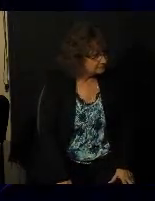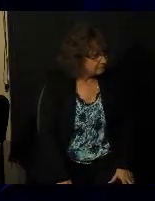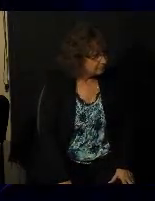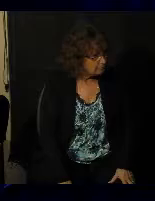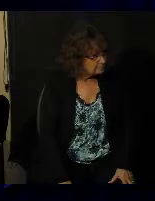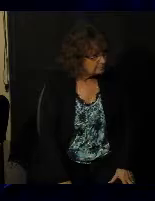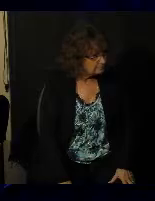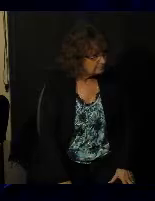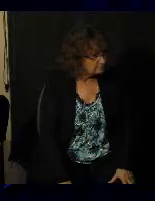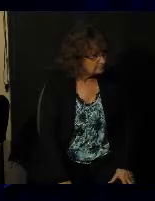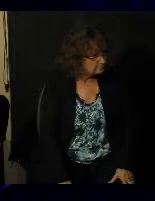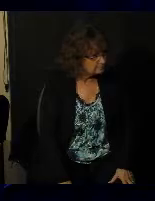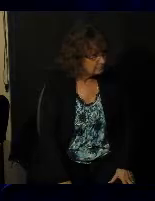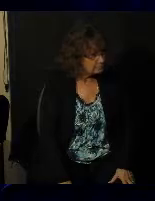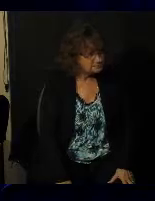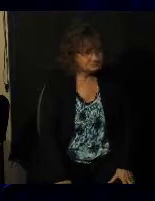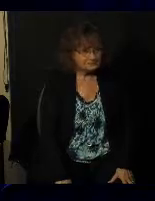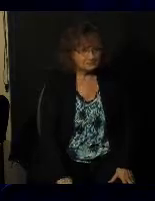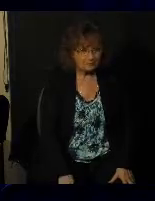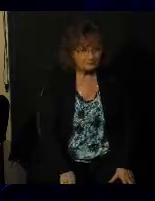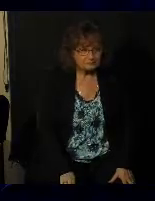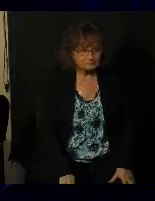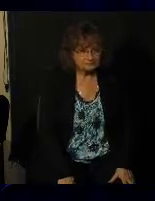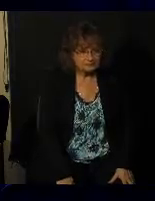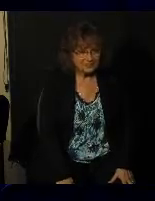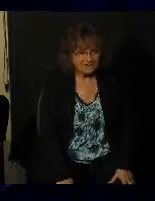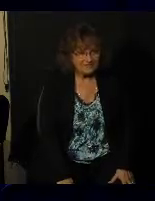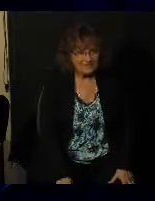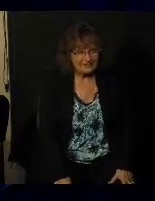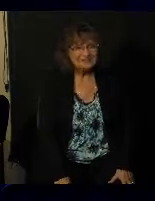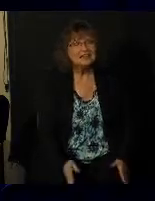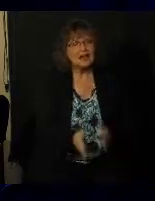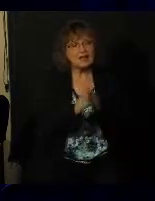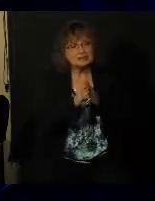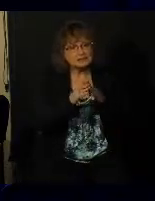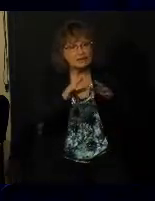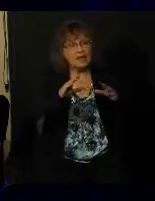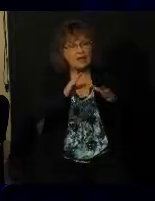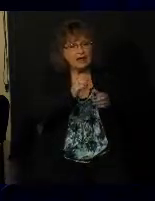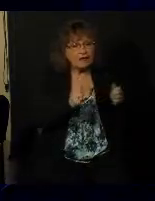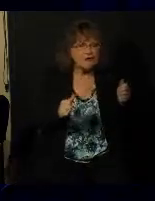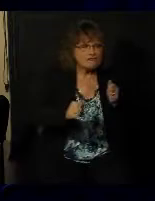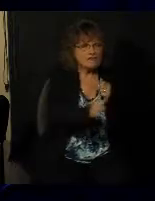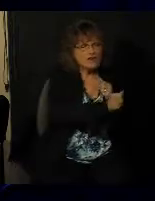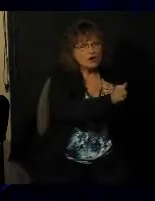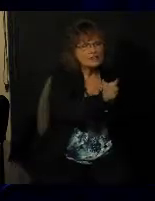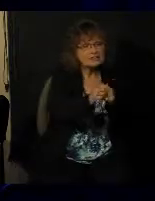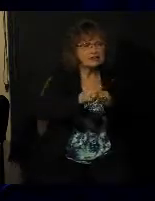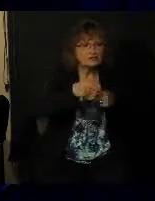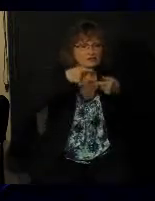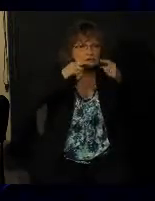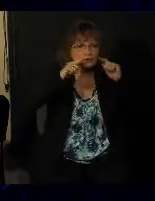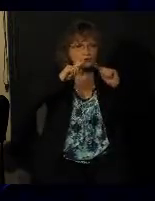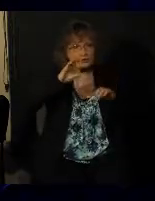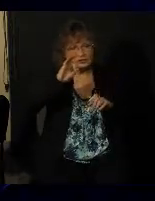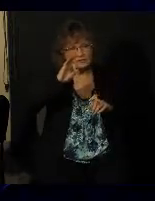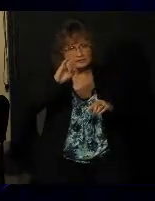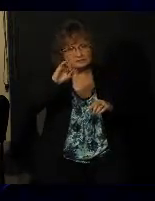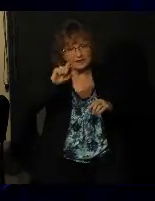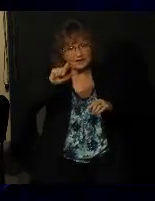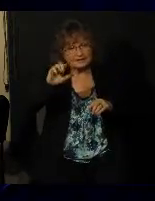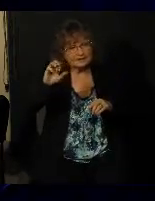Like a few miles. A few miles? Yeah, you was in pretty good shape. Where was you going? Don't know. I was